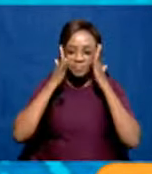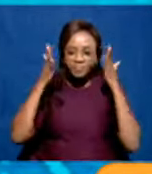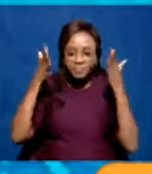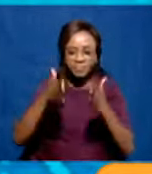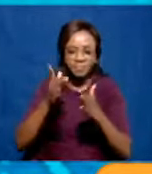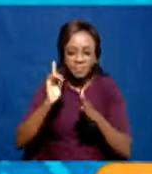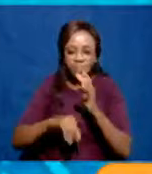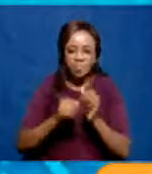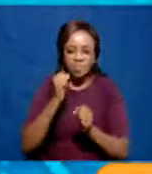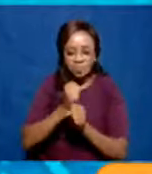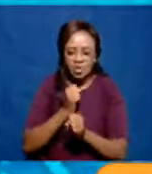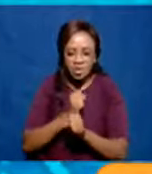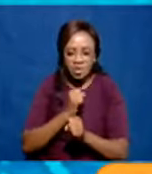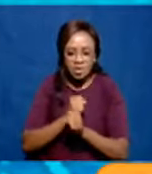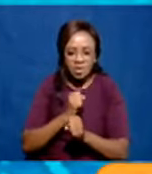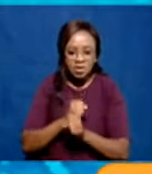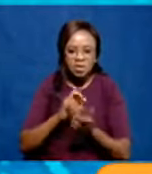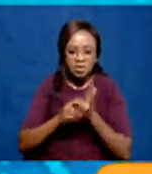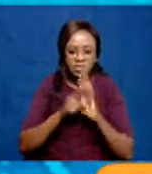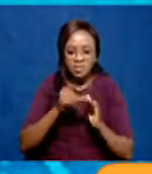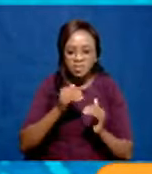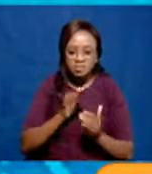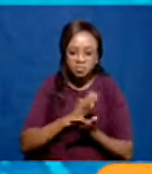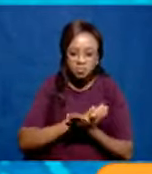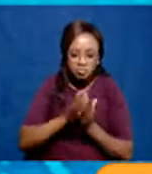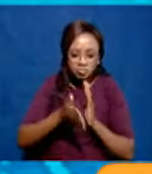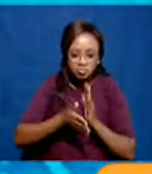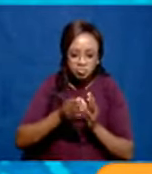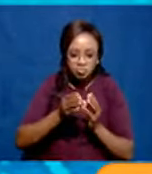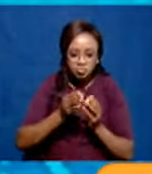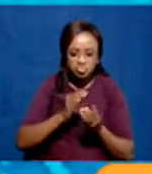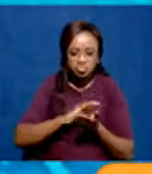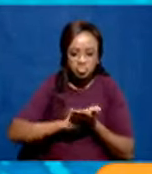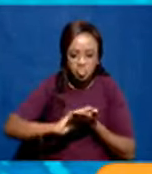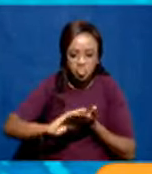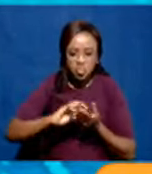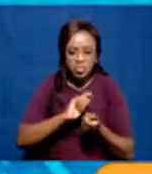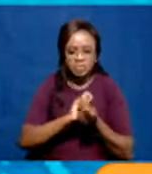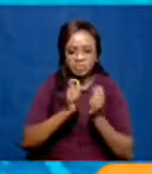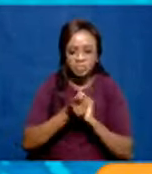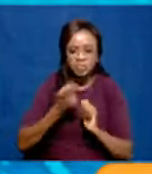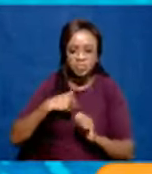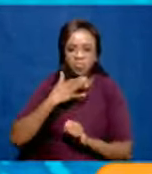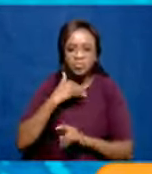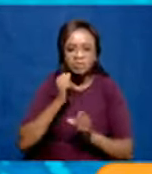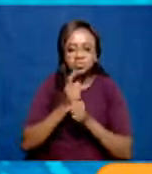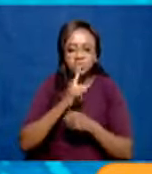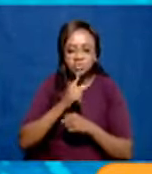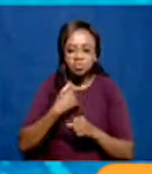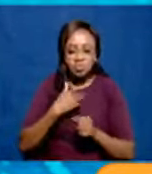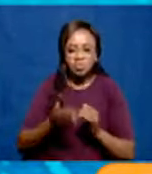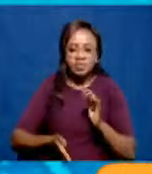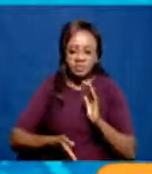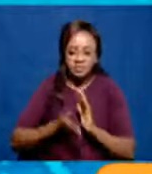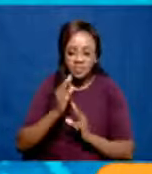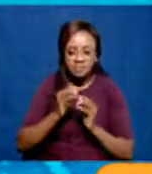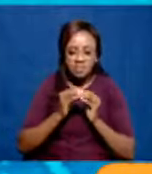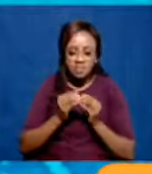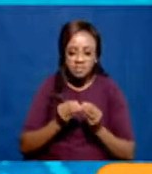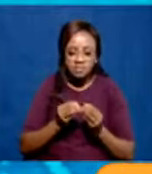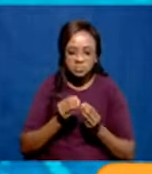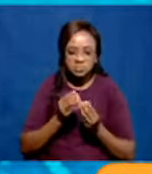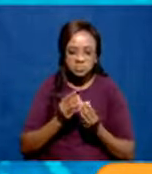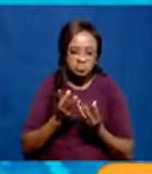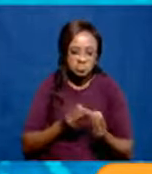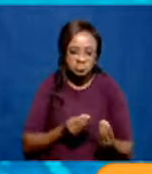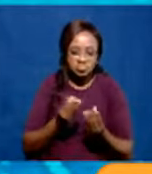It is going to be a smooth transition. We are focusing on operations at the moment to ensure that we seamlessly transition people from one service to another,